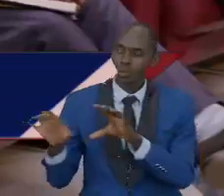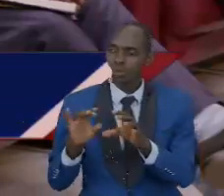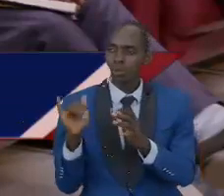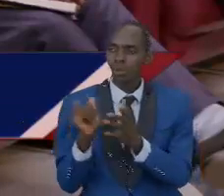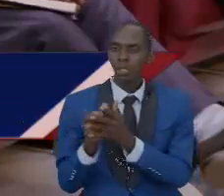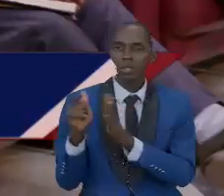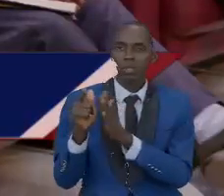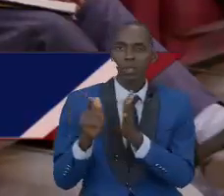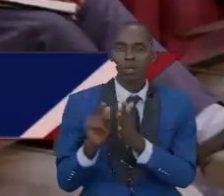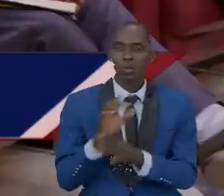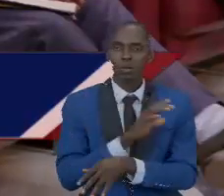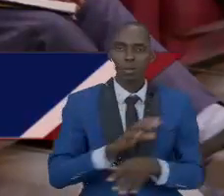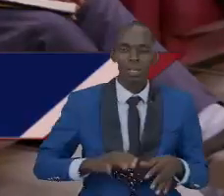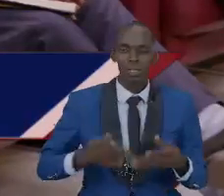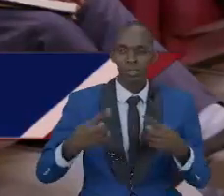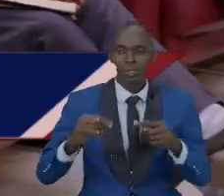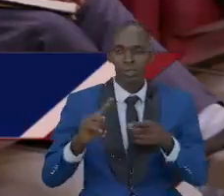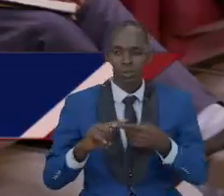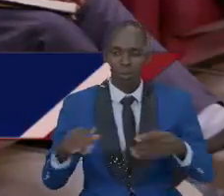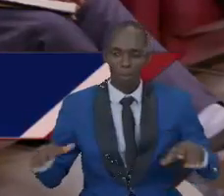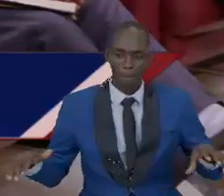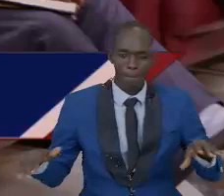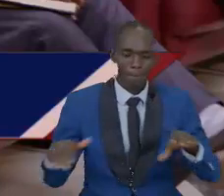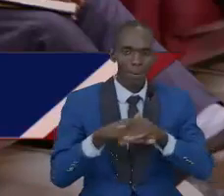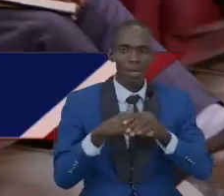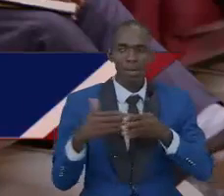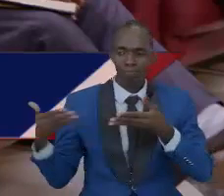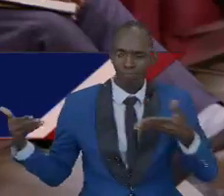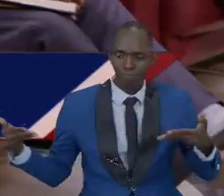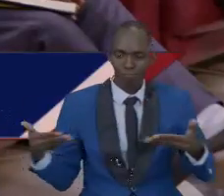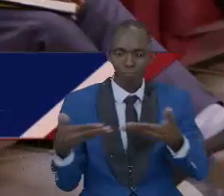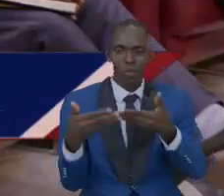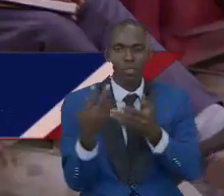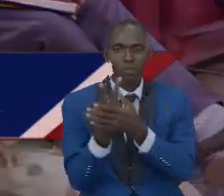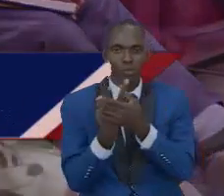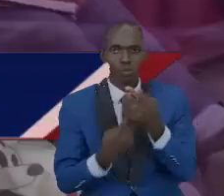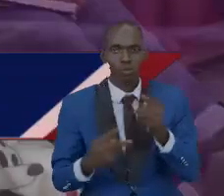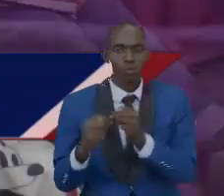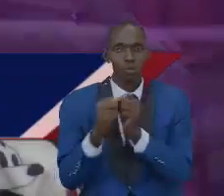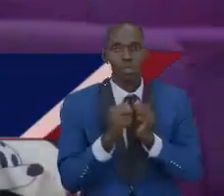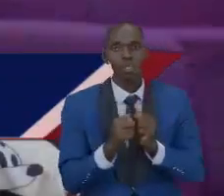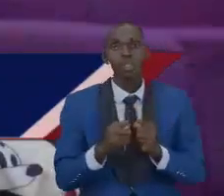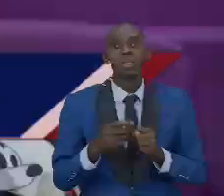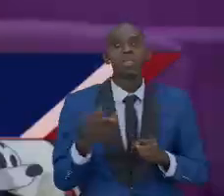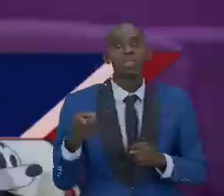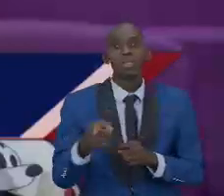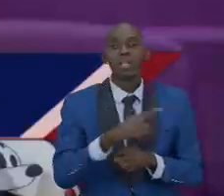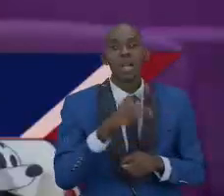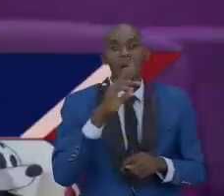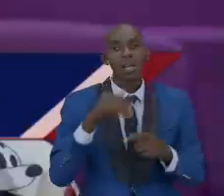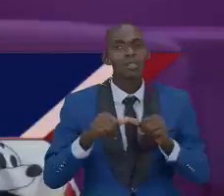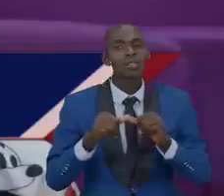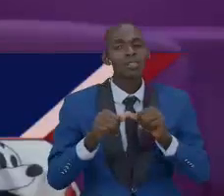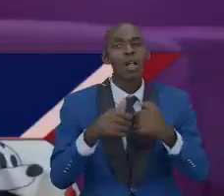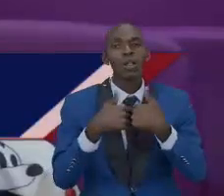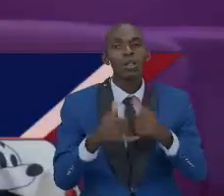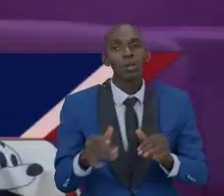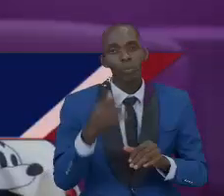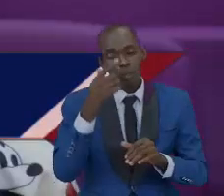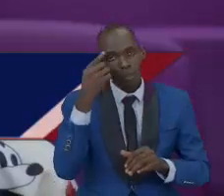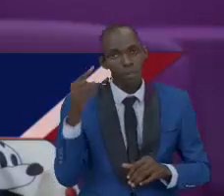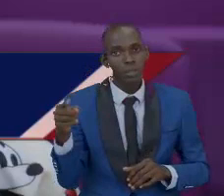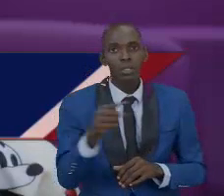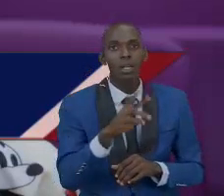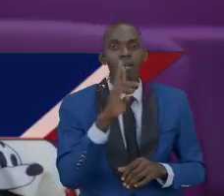trying to marry and merge everything together they are still lost because they are not